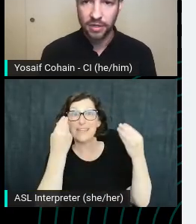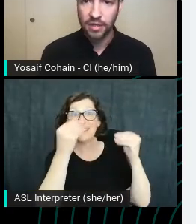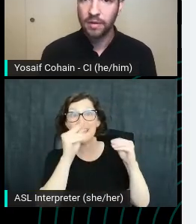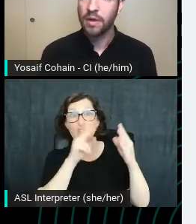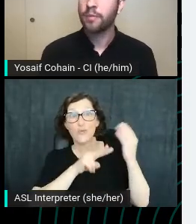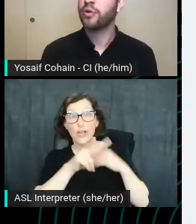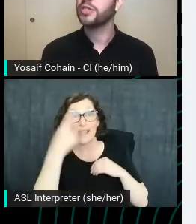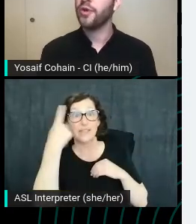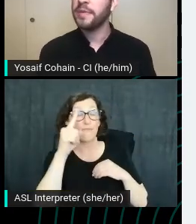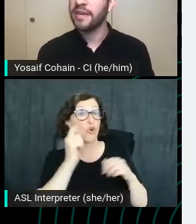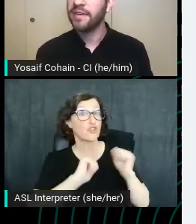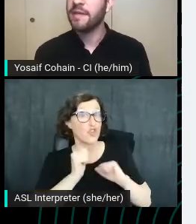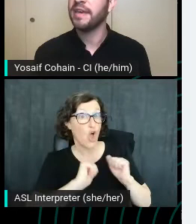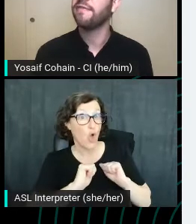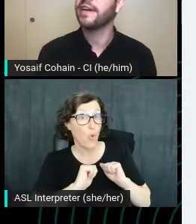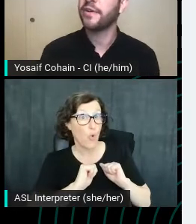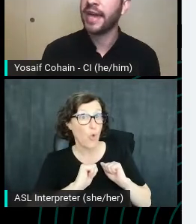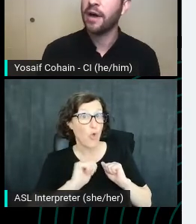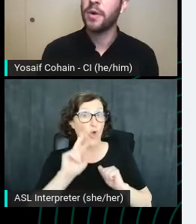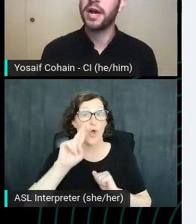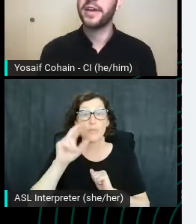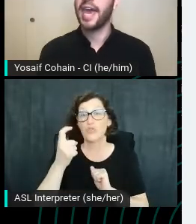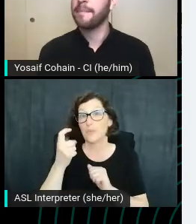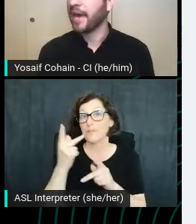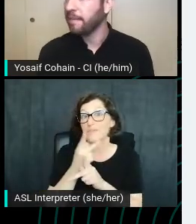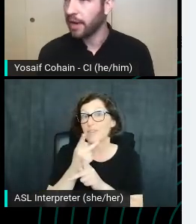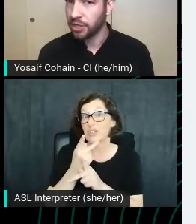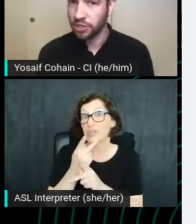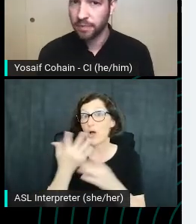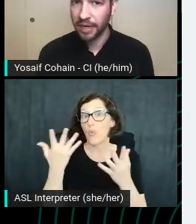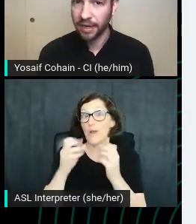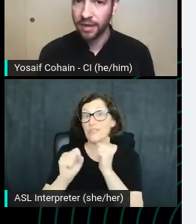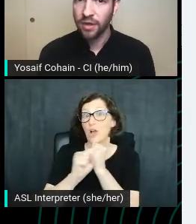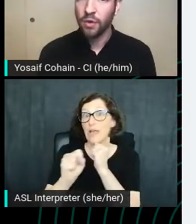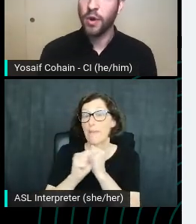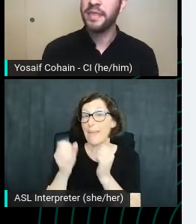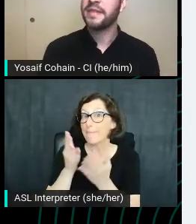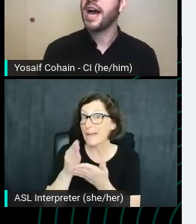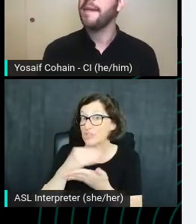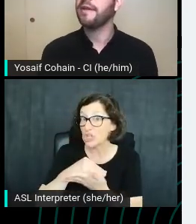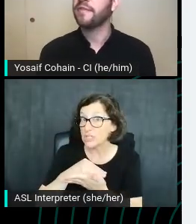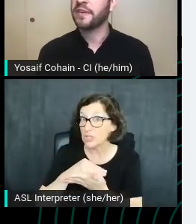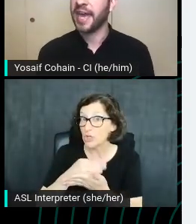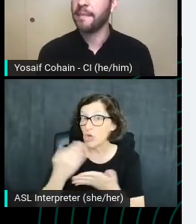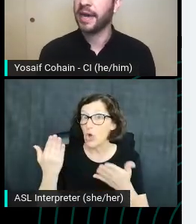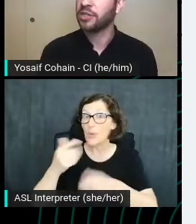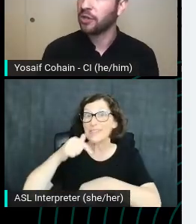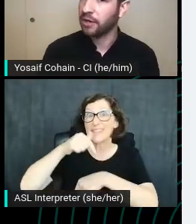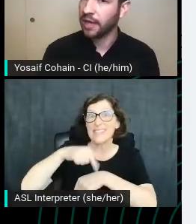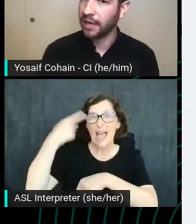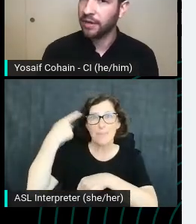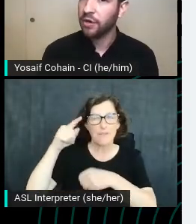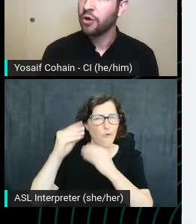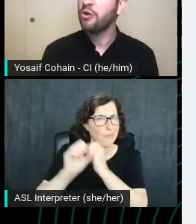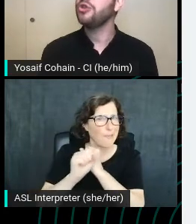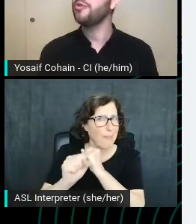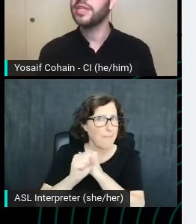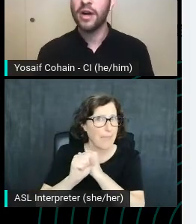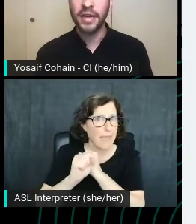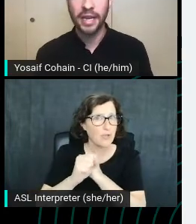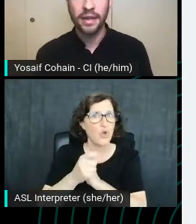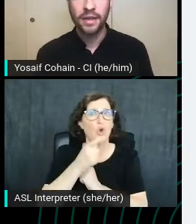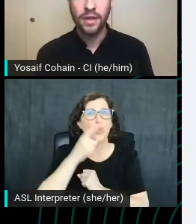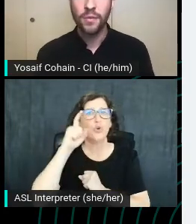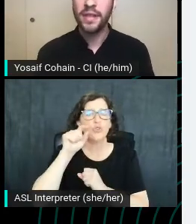concert. Prescriptive can be figuring out what our campaign budget should be, what the timing for the campaign should look like, who should